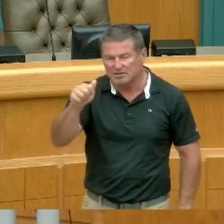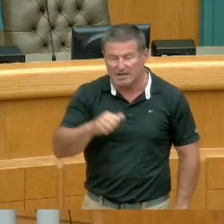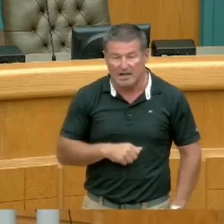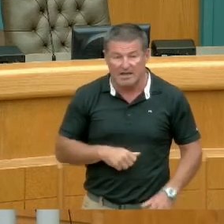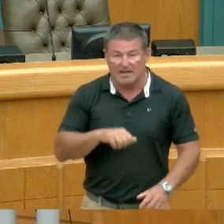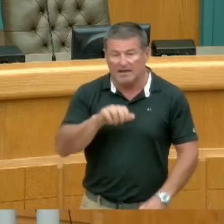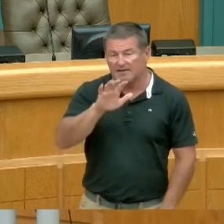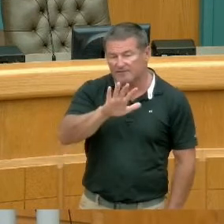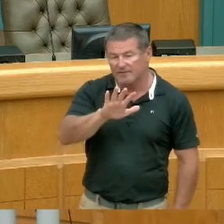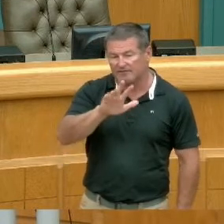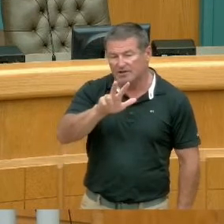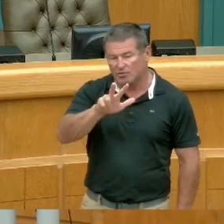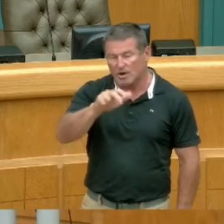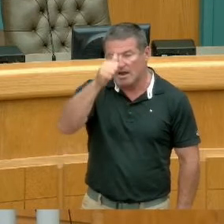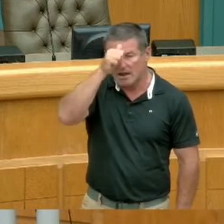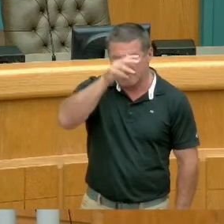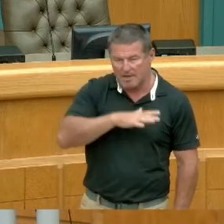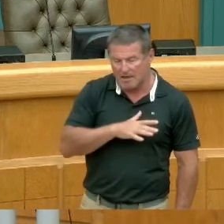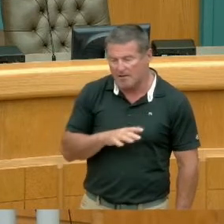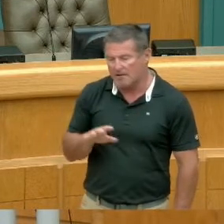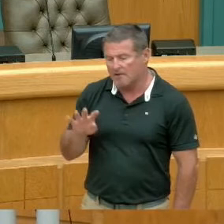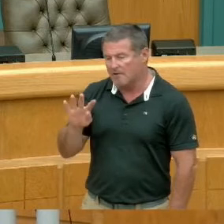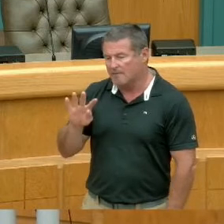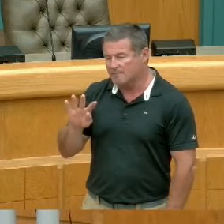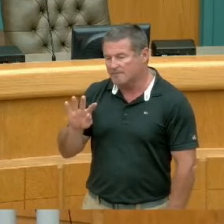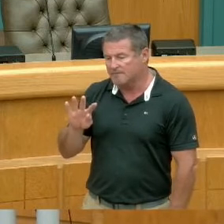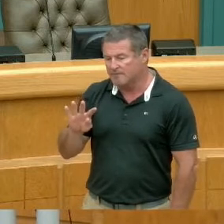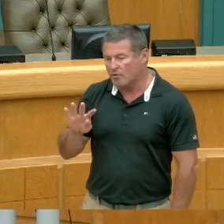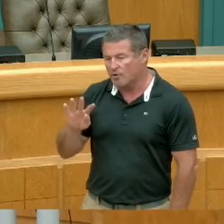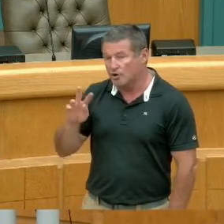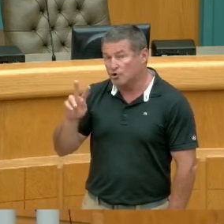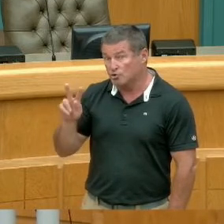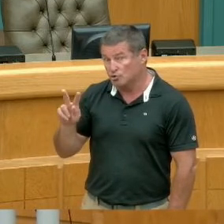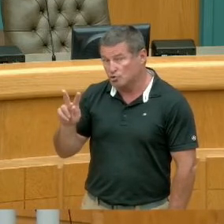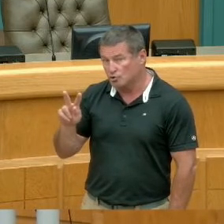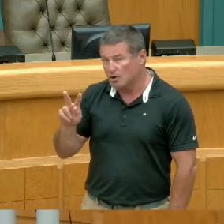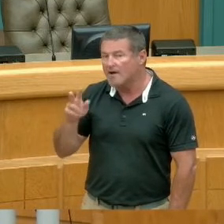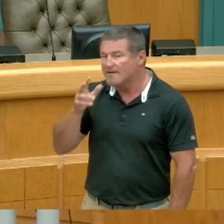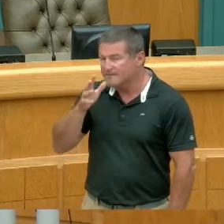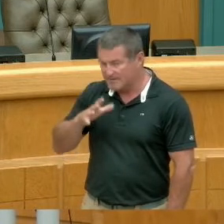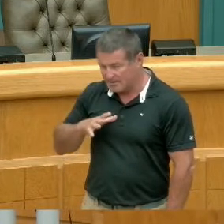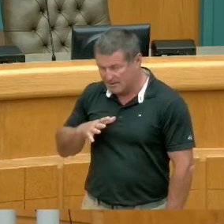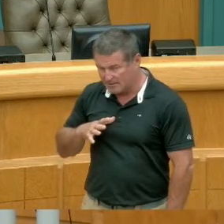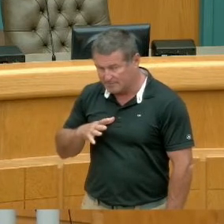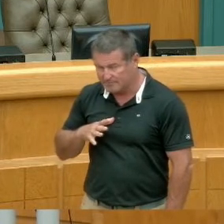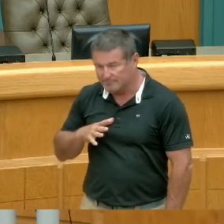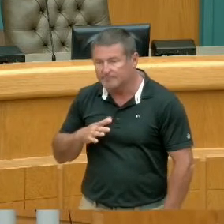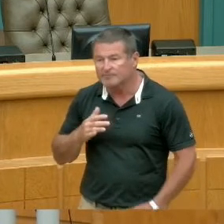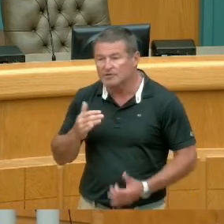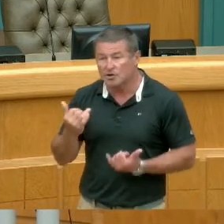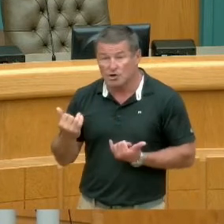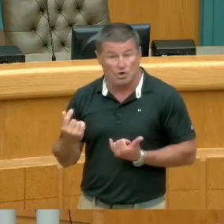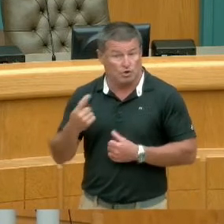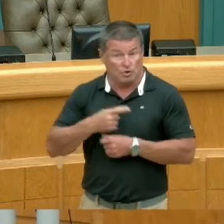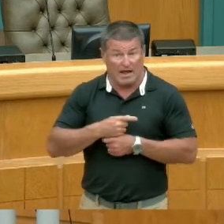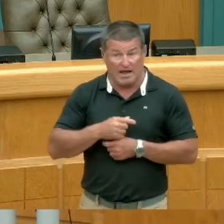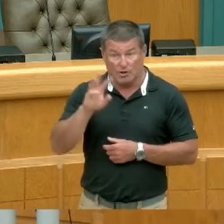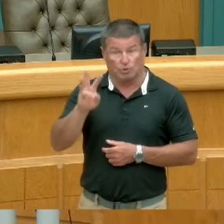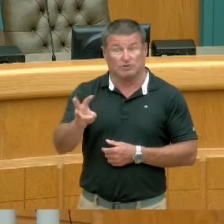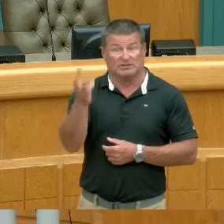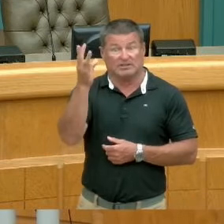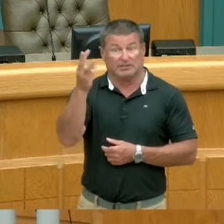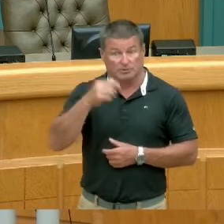male, 42% are female. Today's additional 5 were in the male category, and 1 was in the female